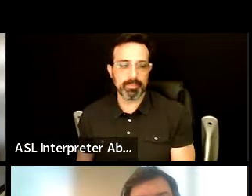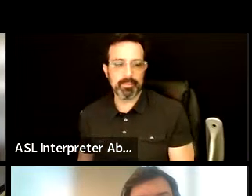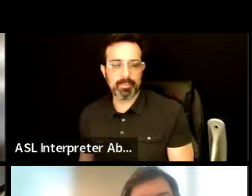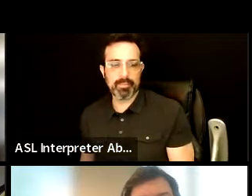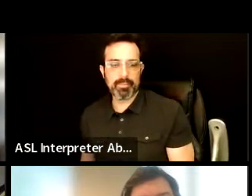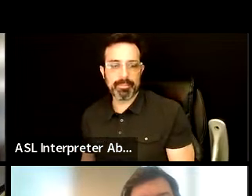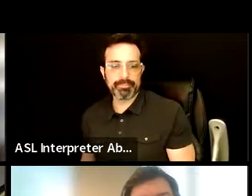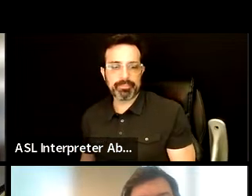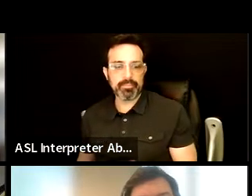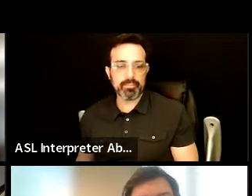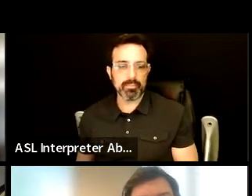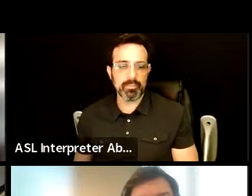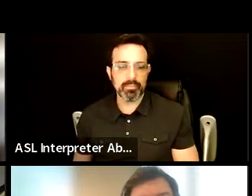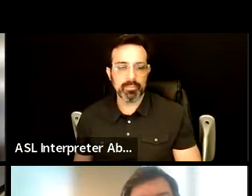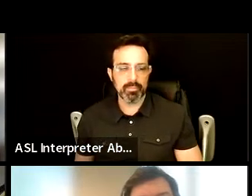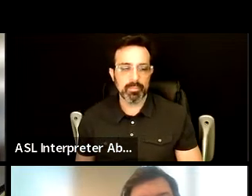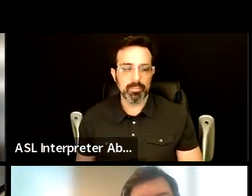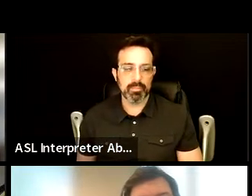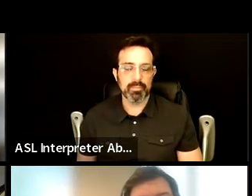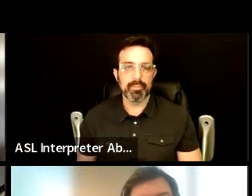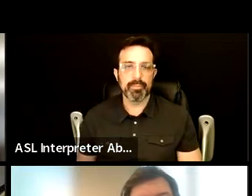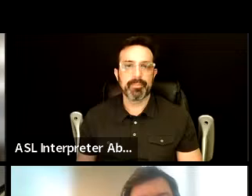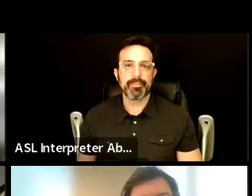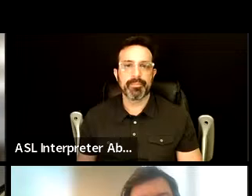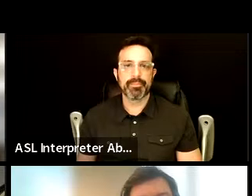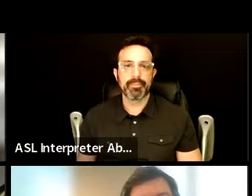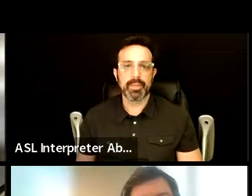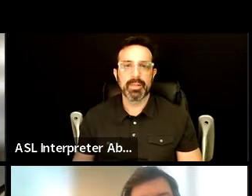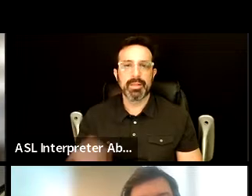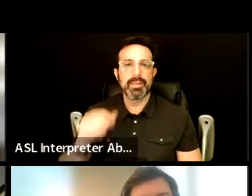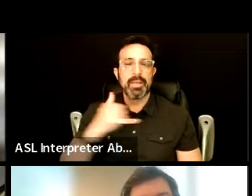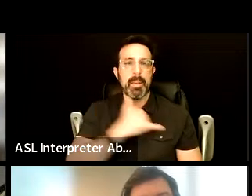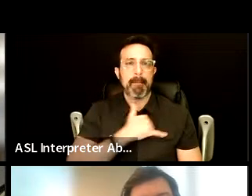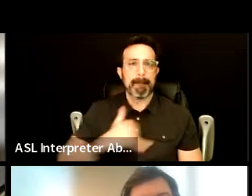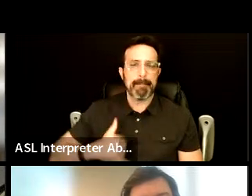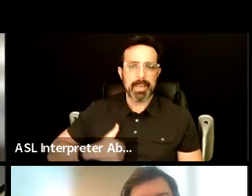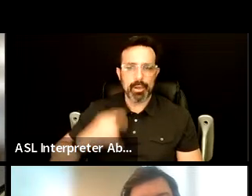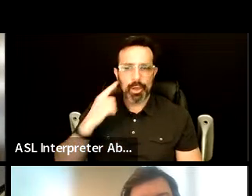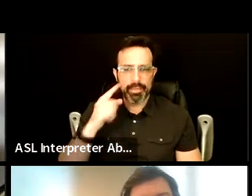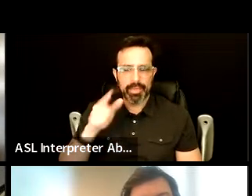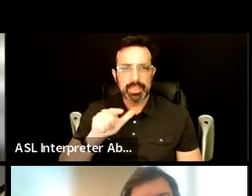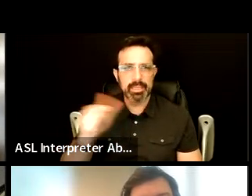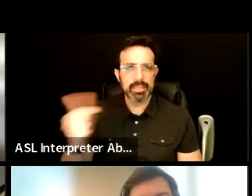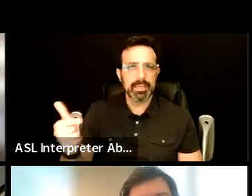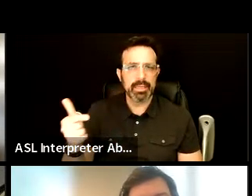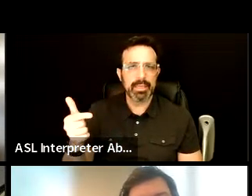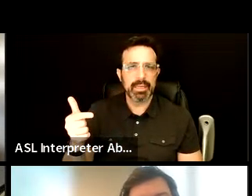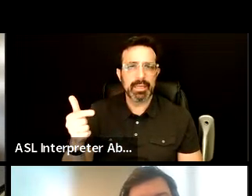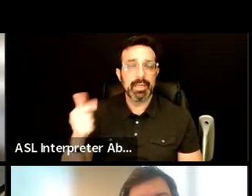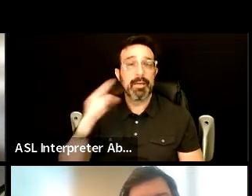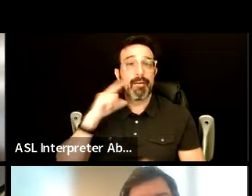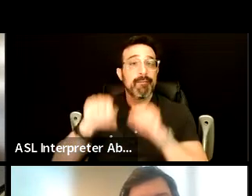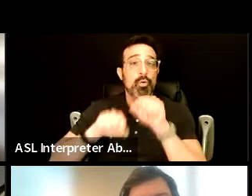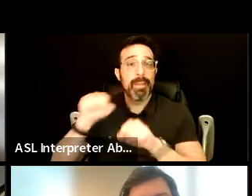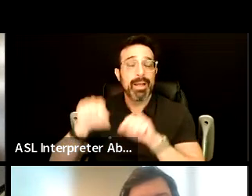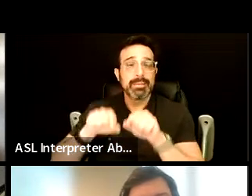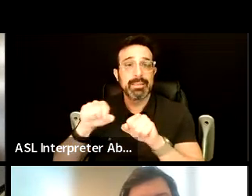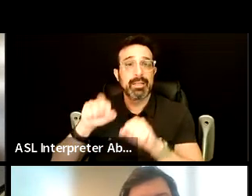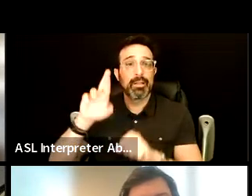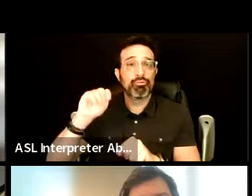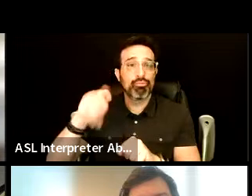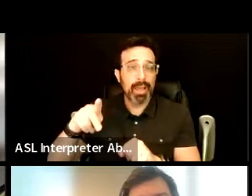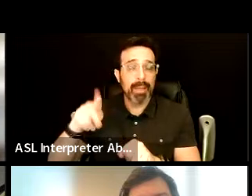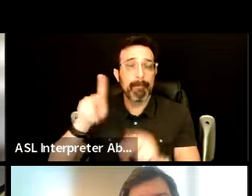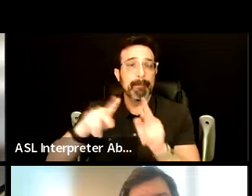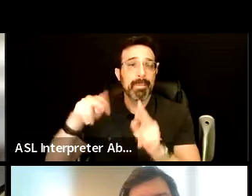I'll jump in and take care of it. Many of the things have been discussed. The ramp is a huge issue for us. Bicycles coming down, people walking